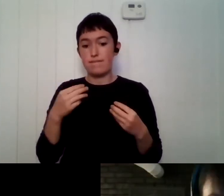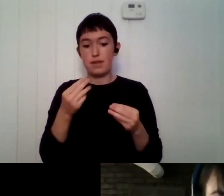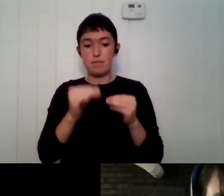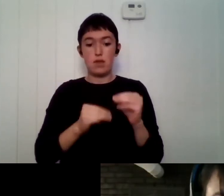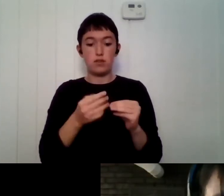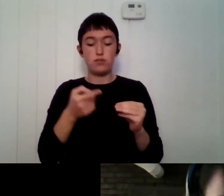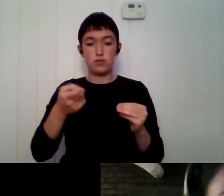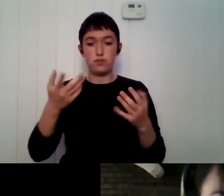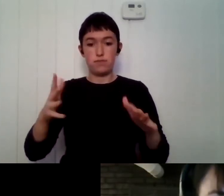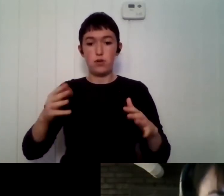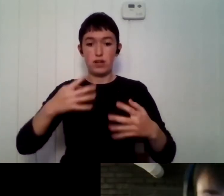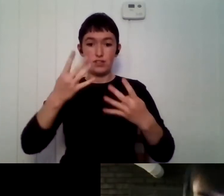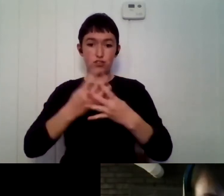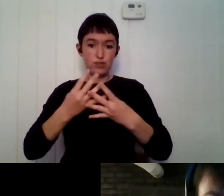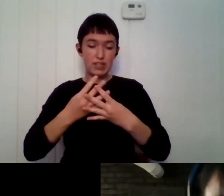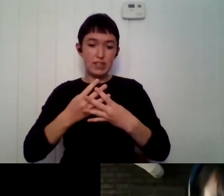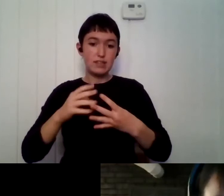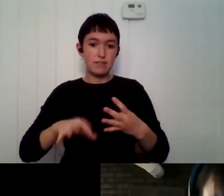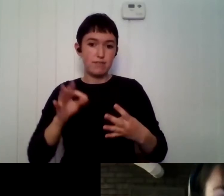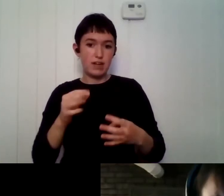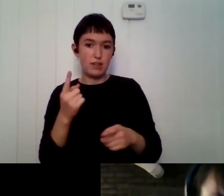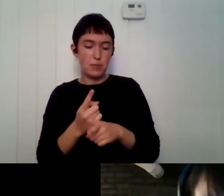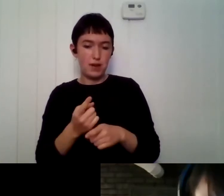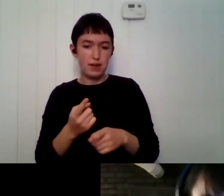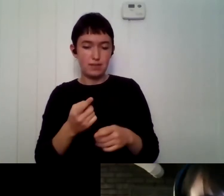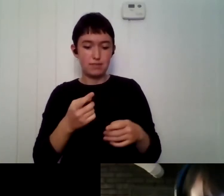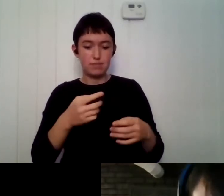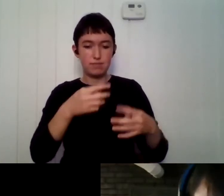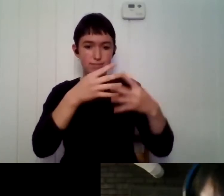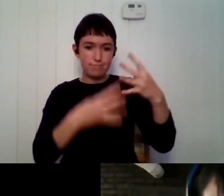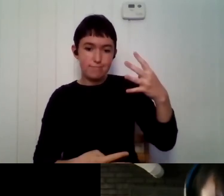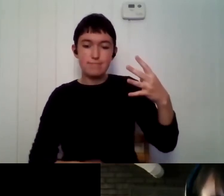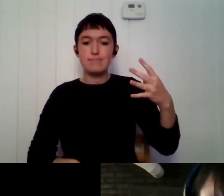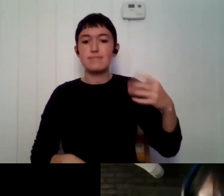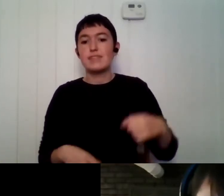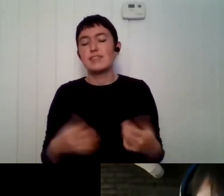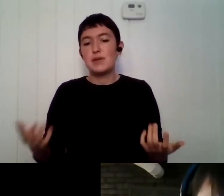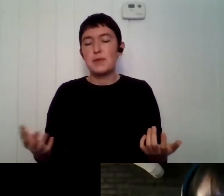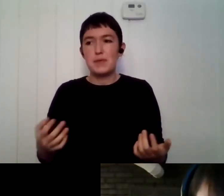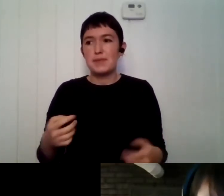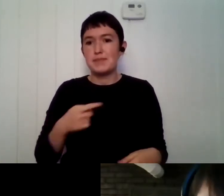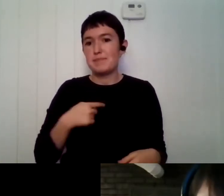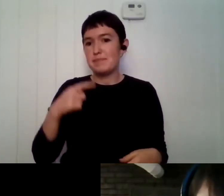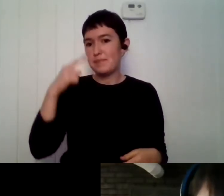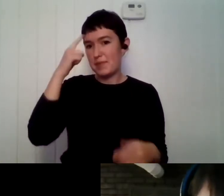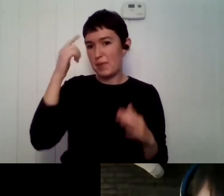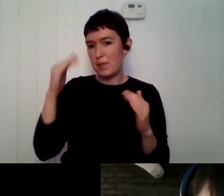hundred is feasible. I hope I'm not saying like completely crazy orders of magnitude, but